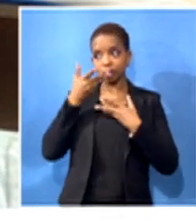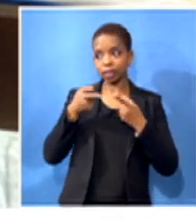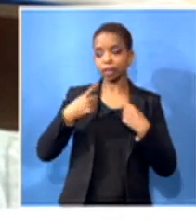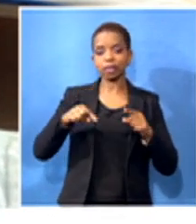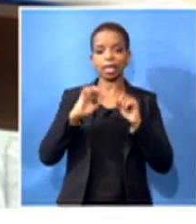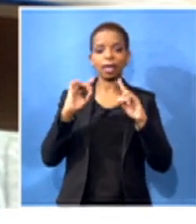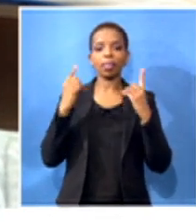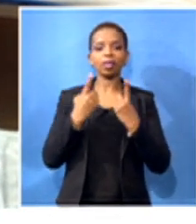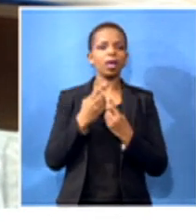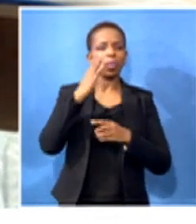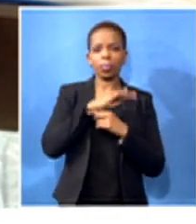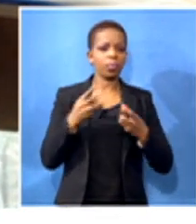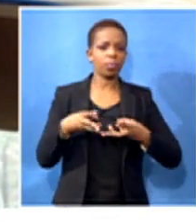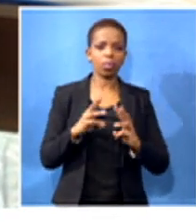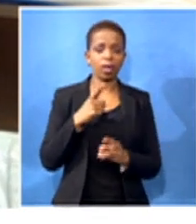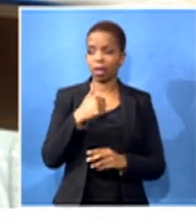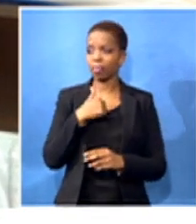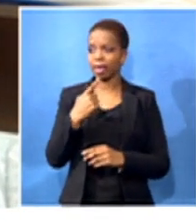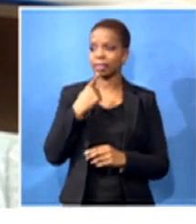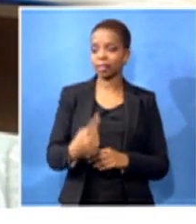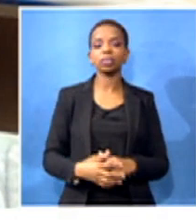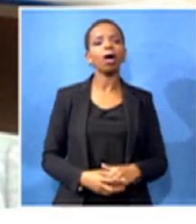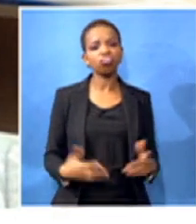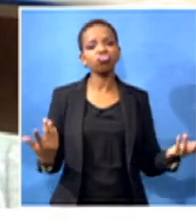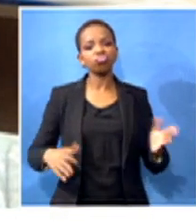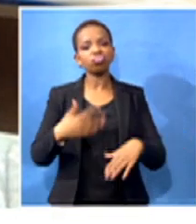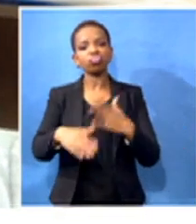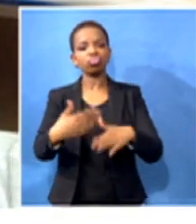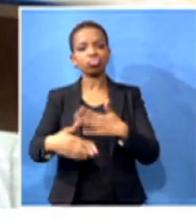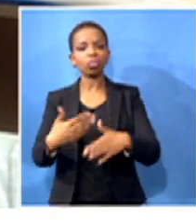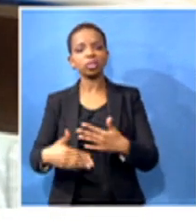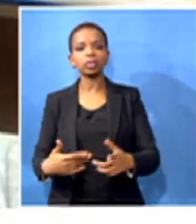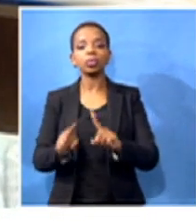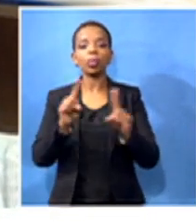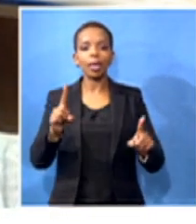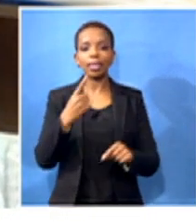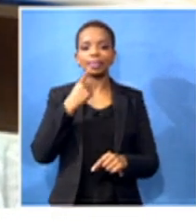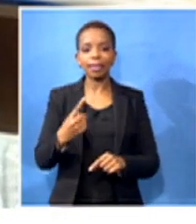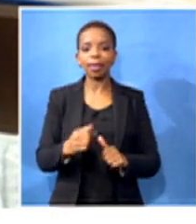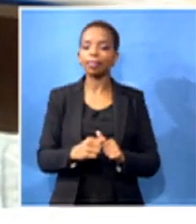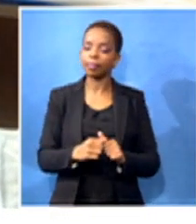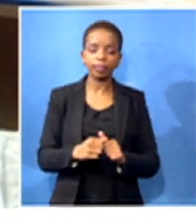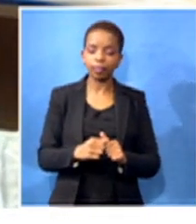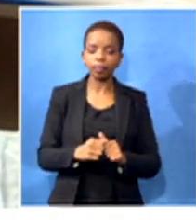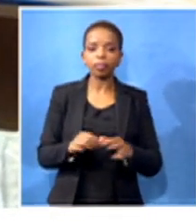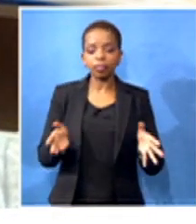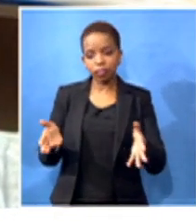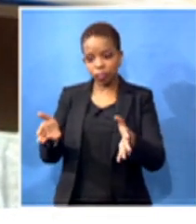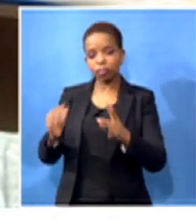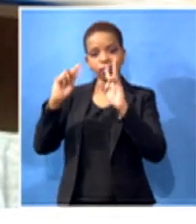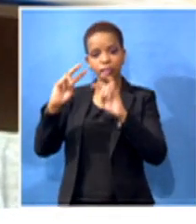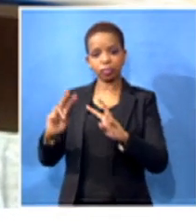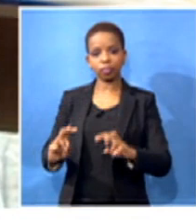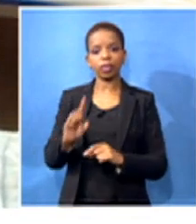way I could have said to them, continue with this, even when you say let's allow the process so that we are not seen as